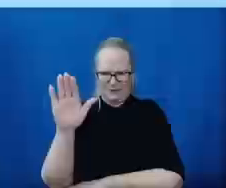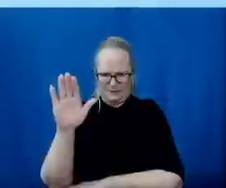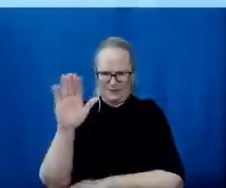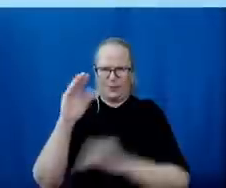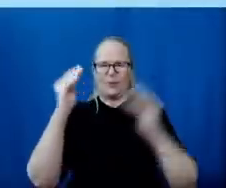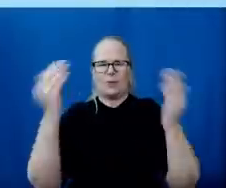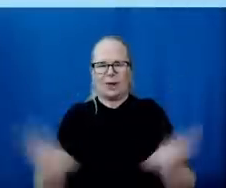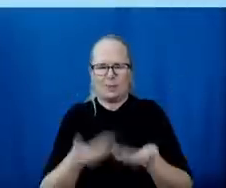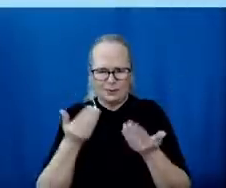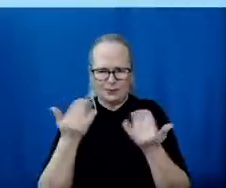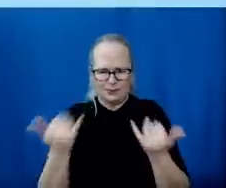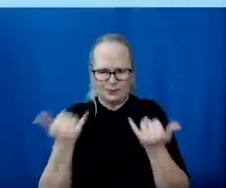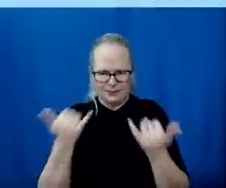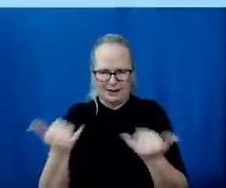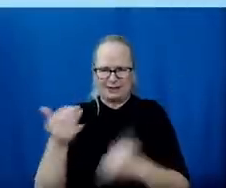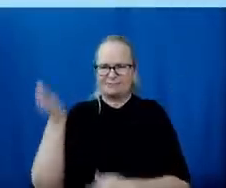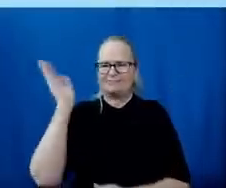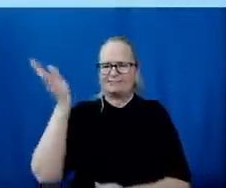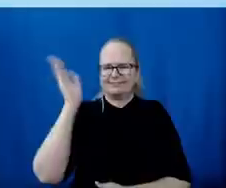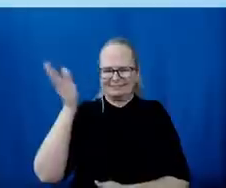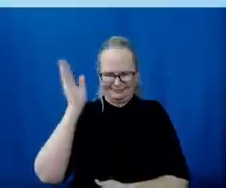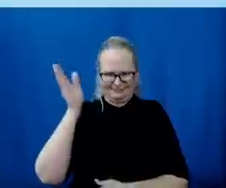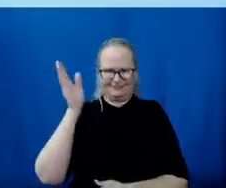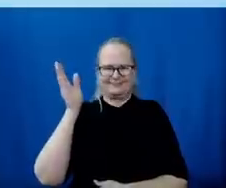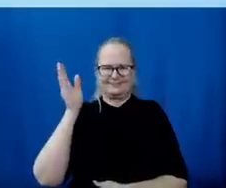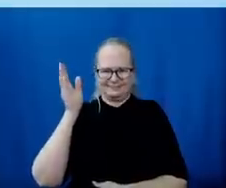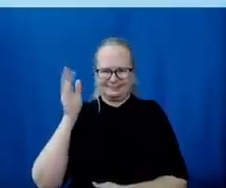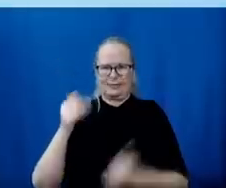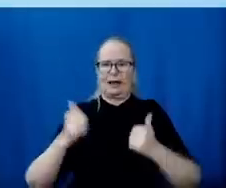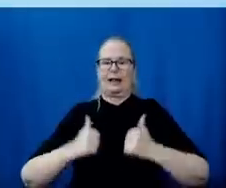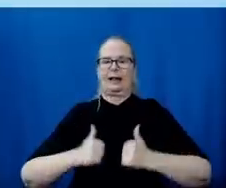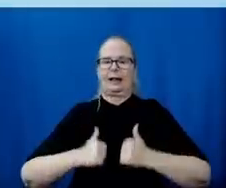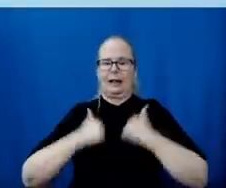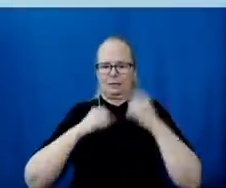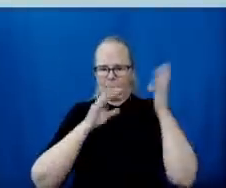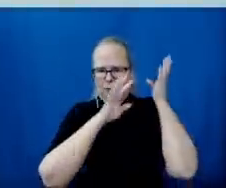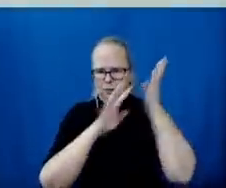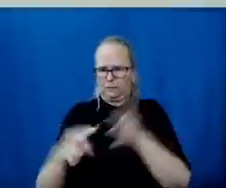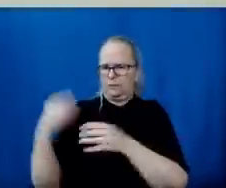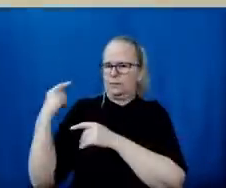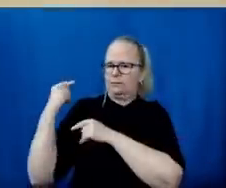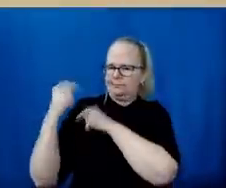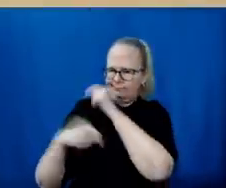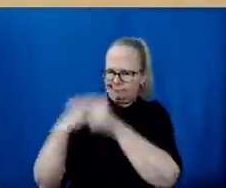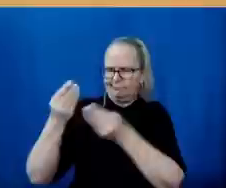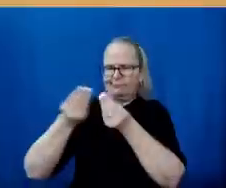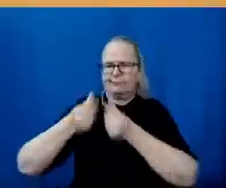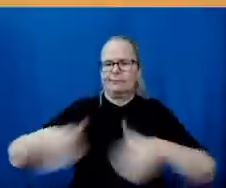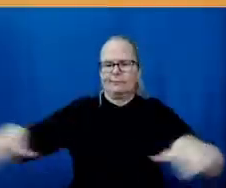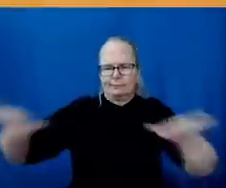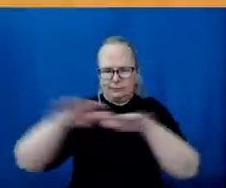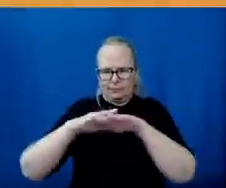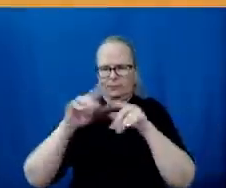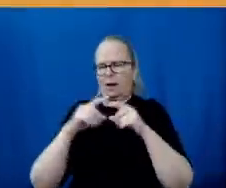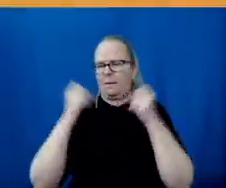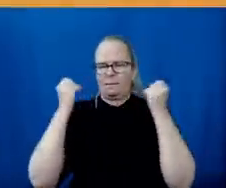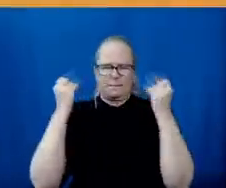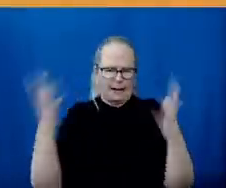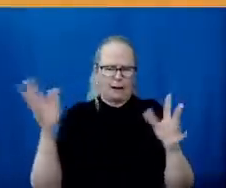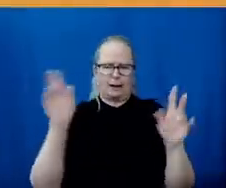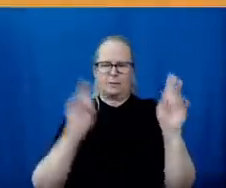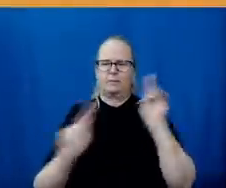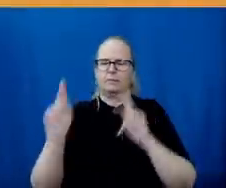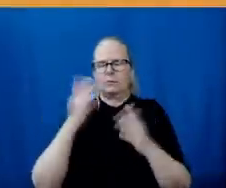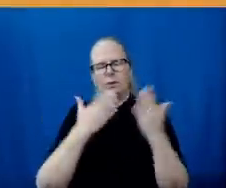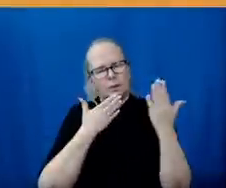Good afternoon, everyone, and welcome to our Protect Our Province COVID-19 briefing. We are live streaming from the traditional and ancestral territory of